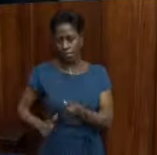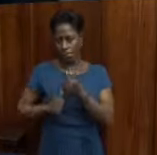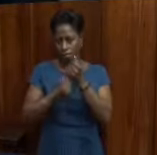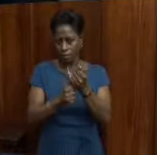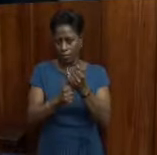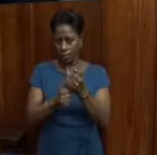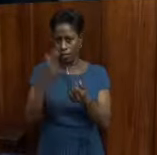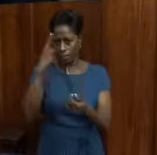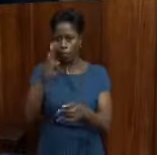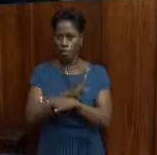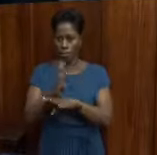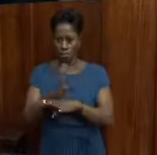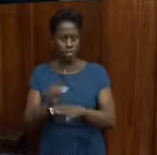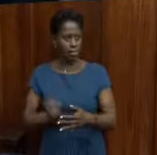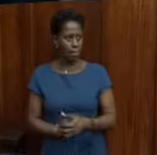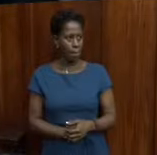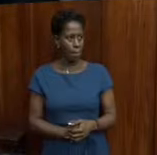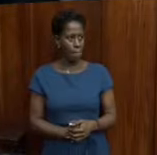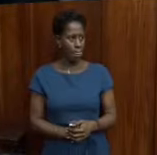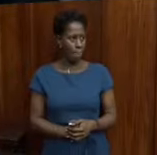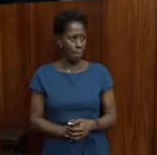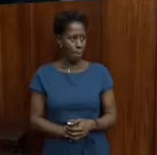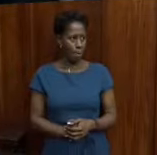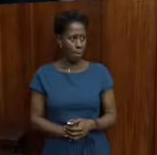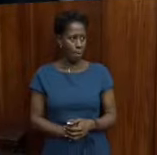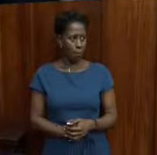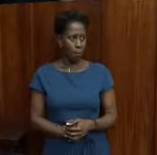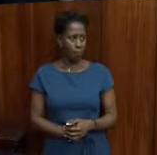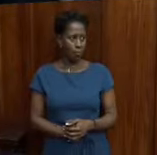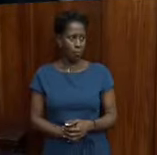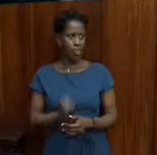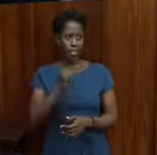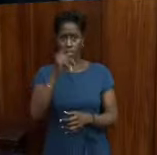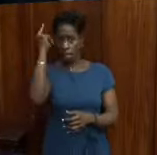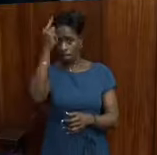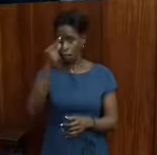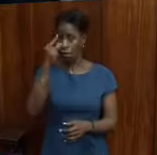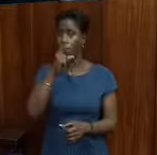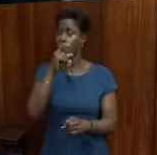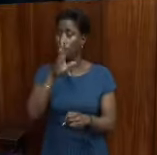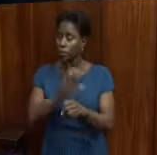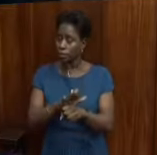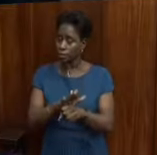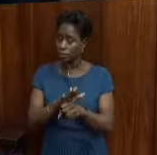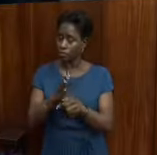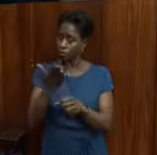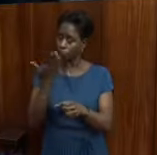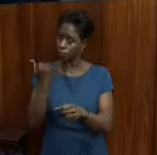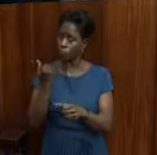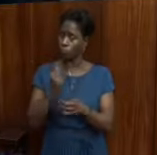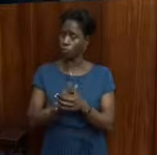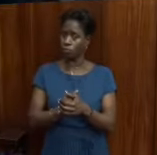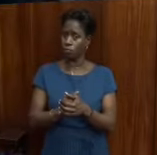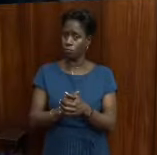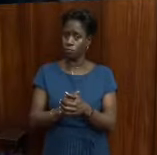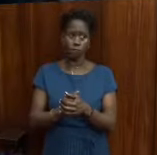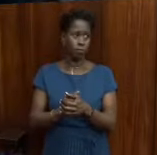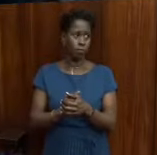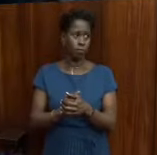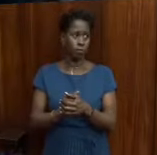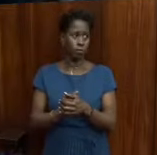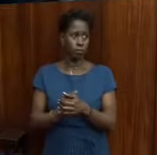businesses. Mr. Speaker, my government promised in its manifesto to 1.